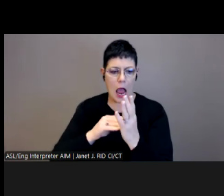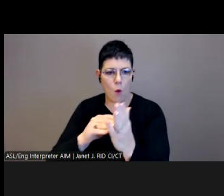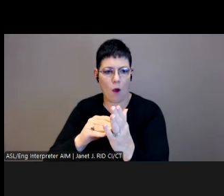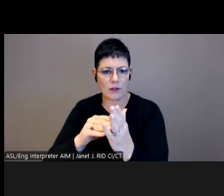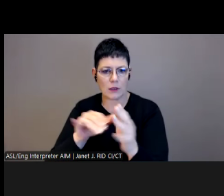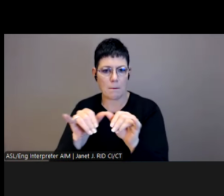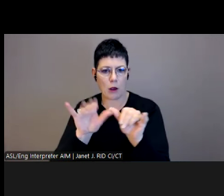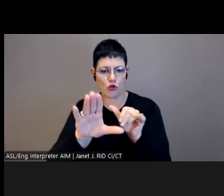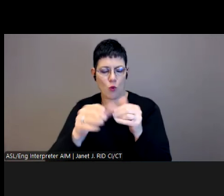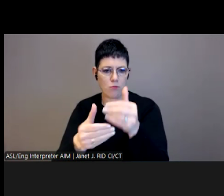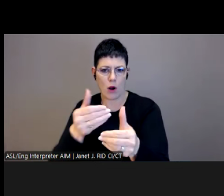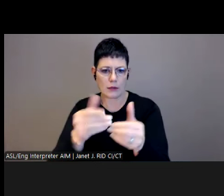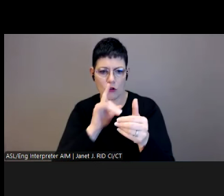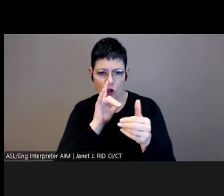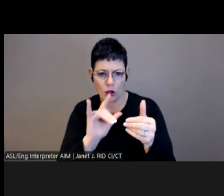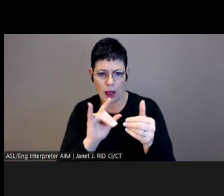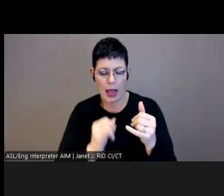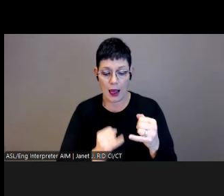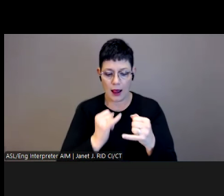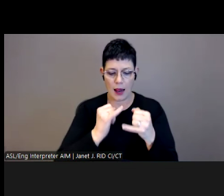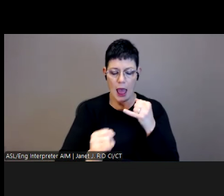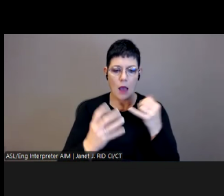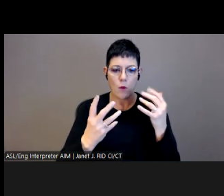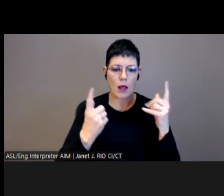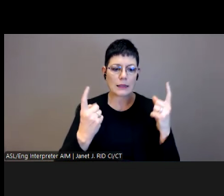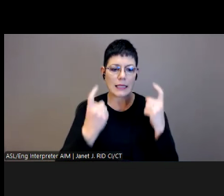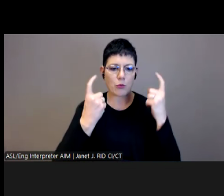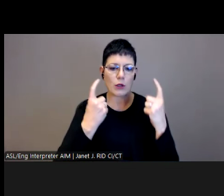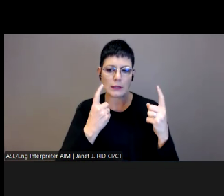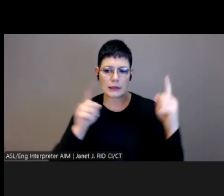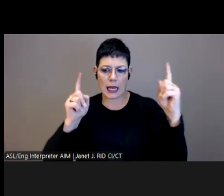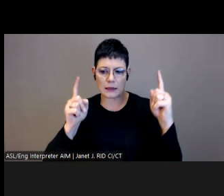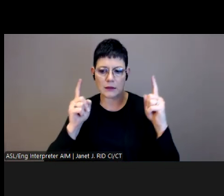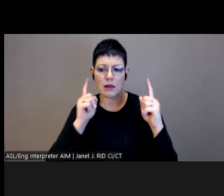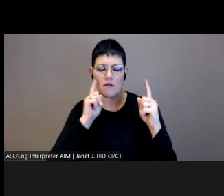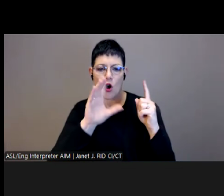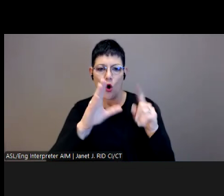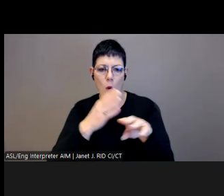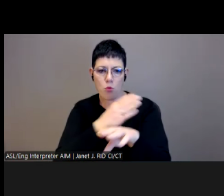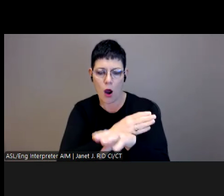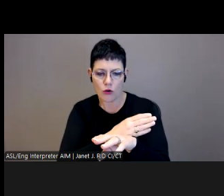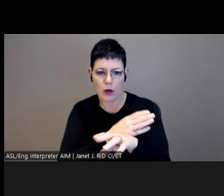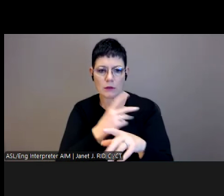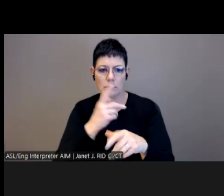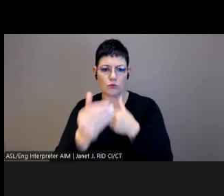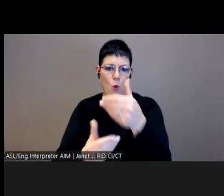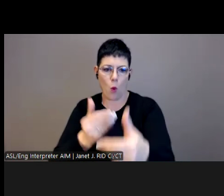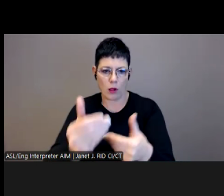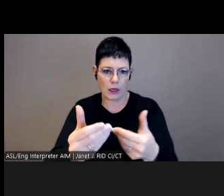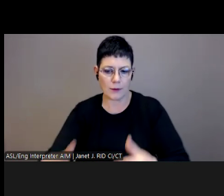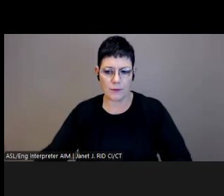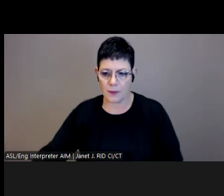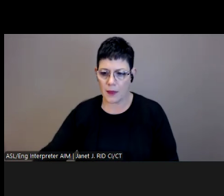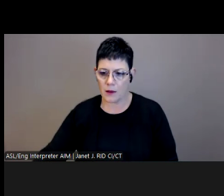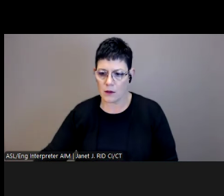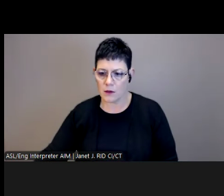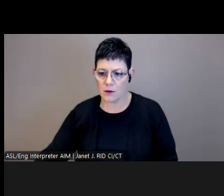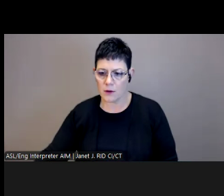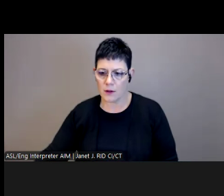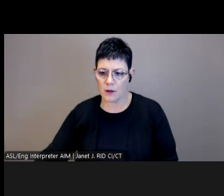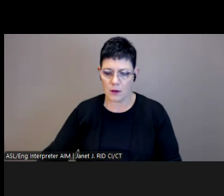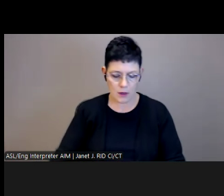process. Finally, it gets into celebrating success to ensure that your progress keeps rolling. Now, how to use